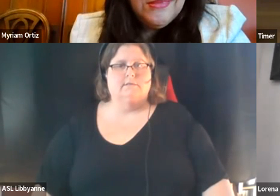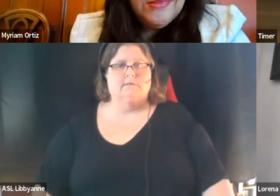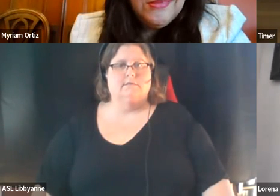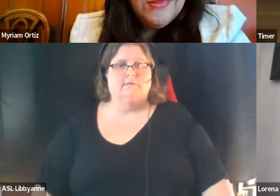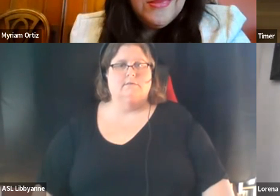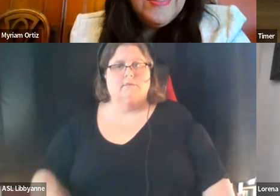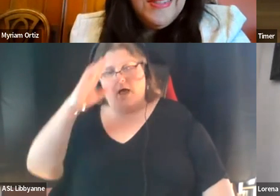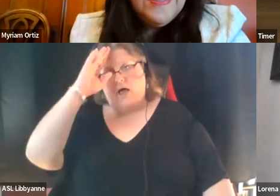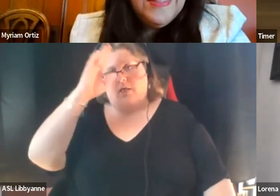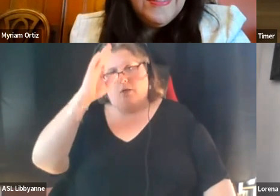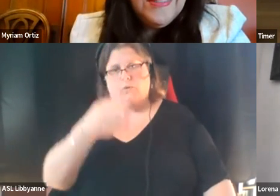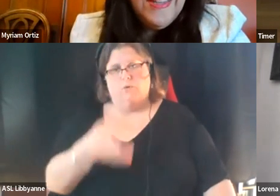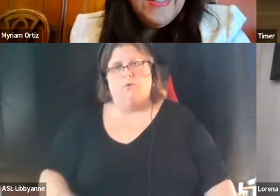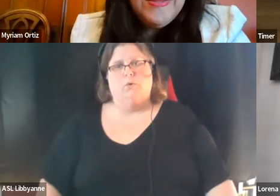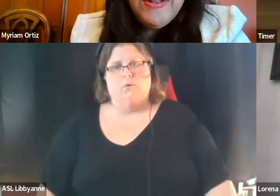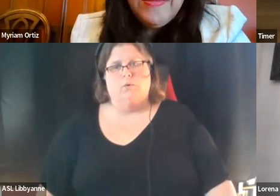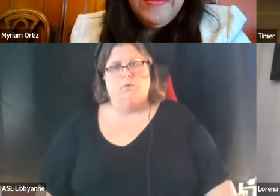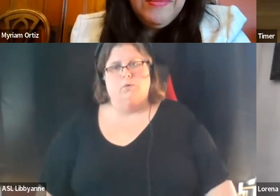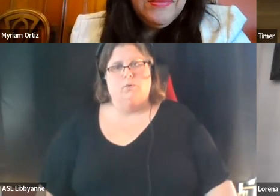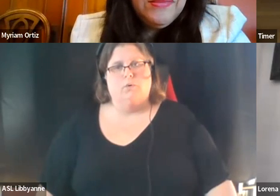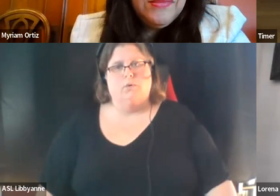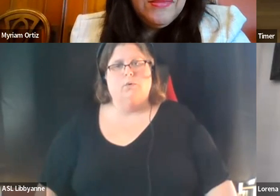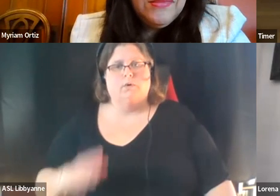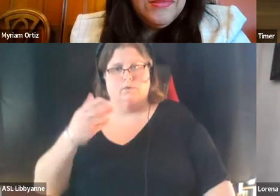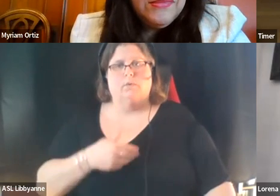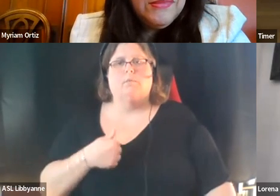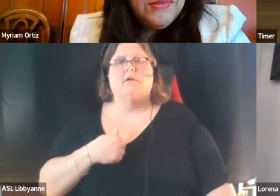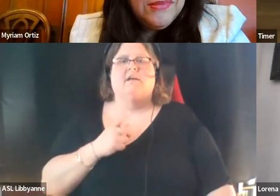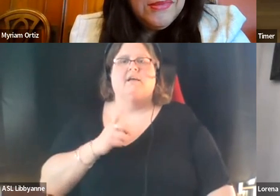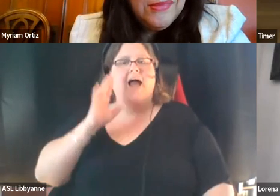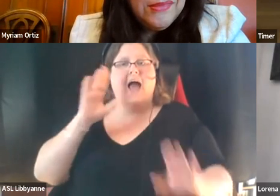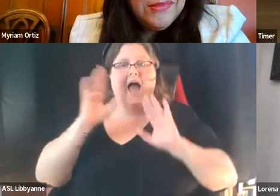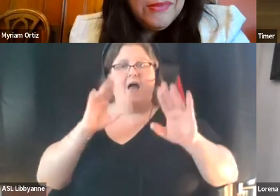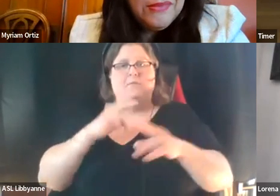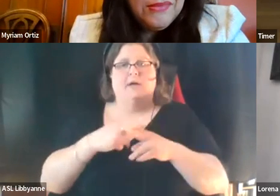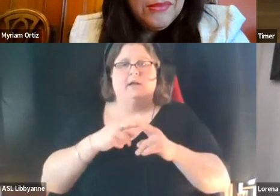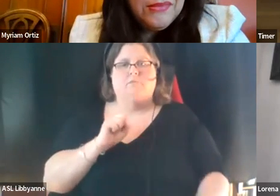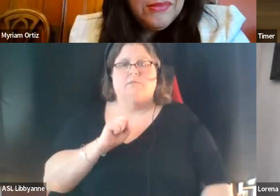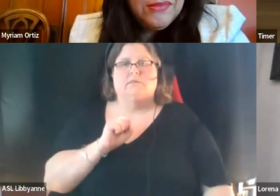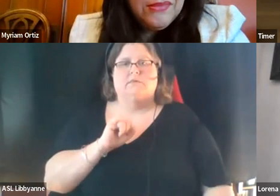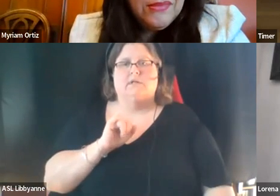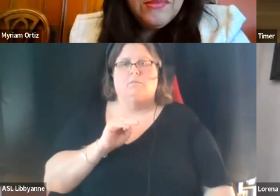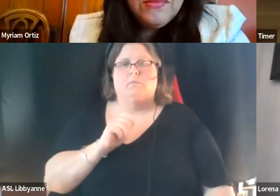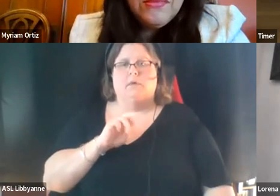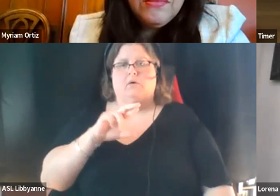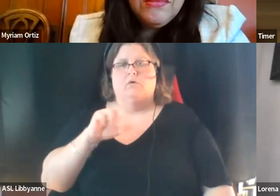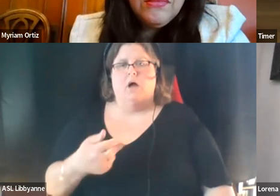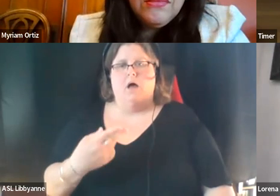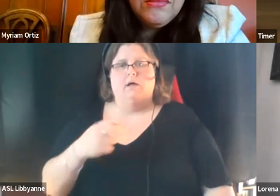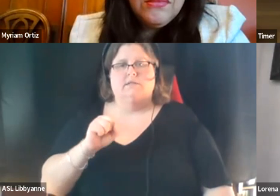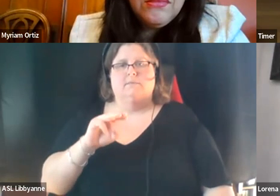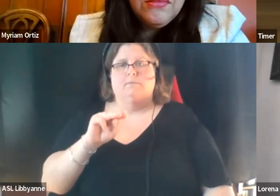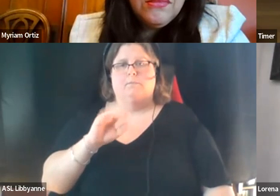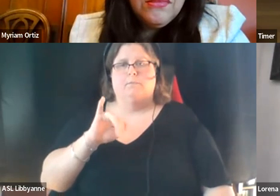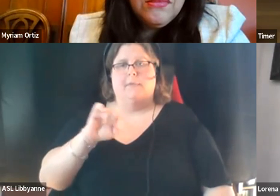Hello, can you hear and see me? Yes, welcome. Okay, hi, my name is Samira Smith. I live in Boston. I have